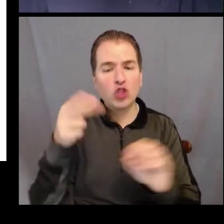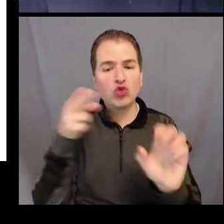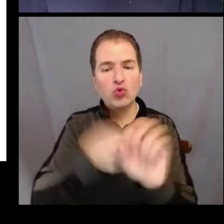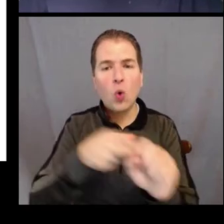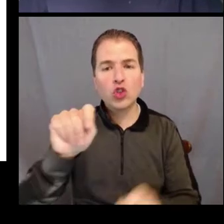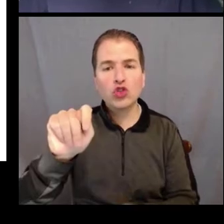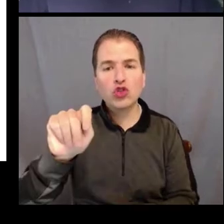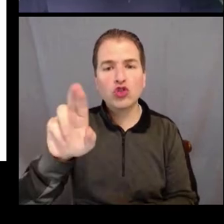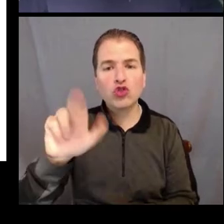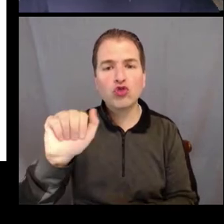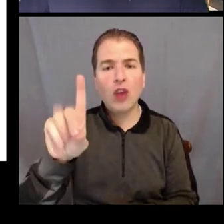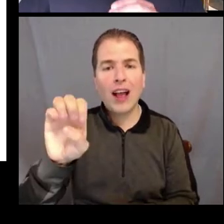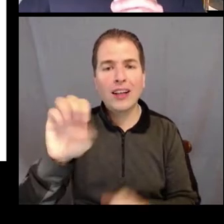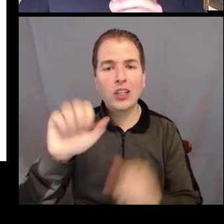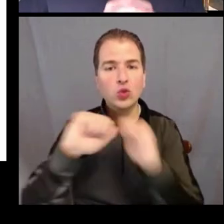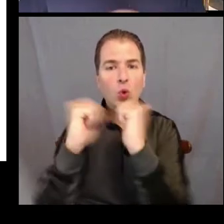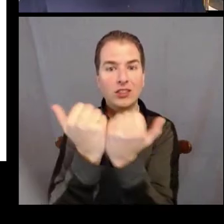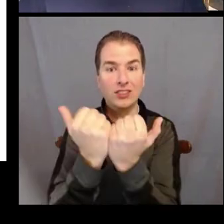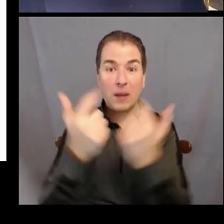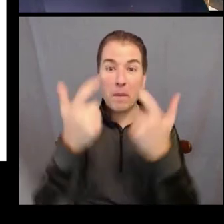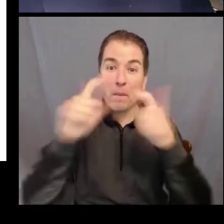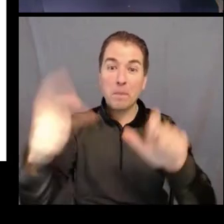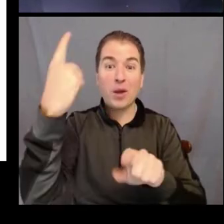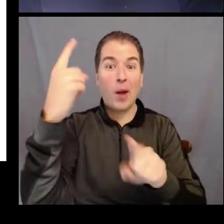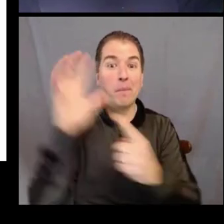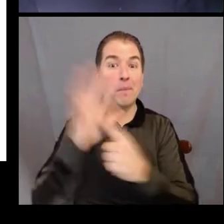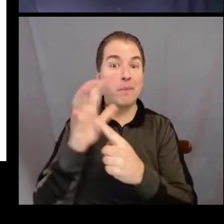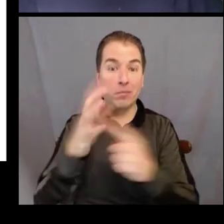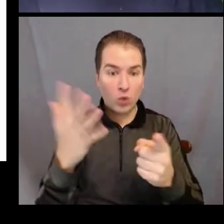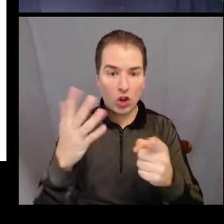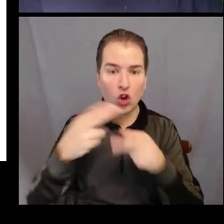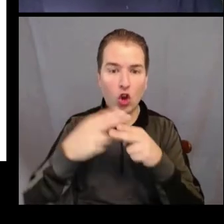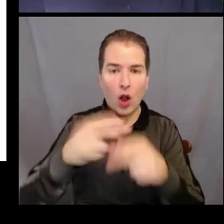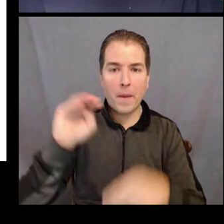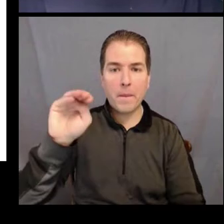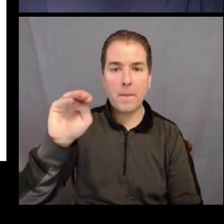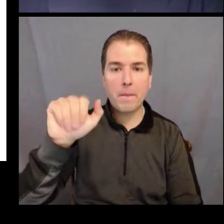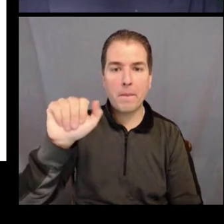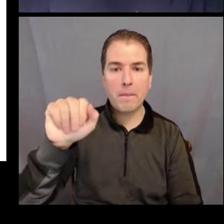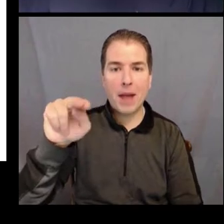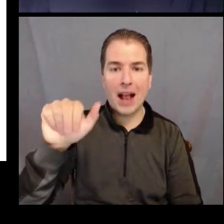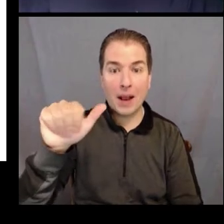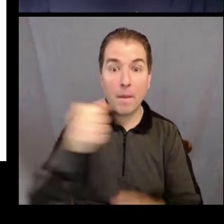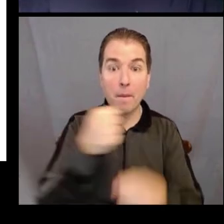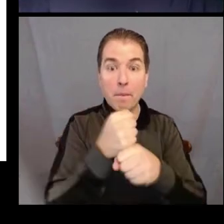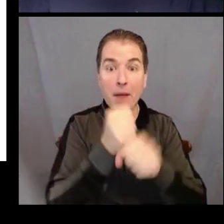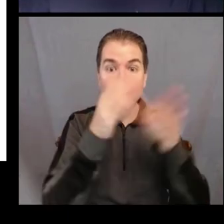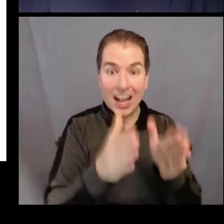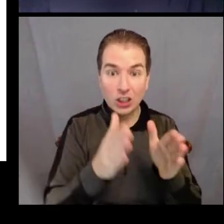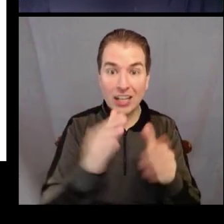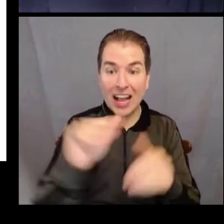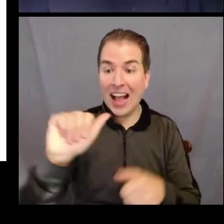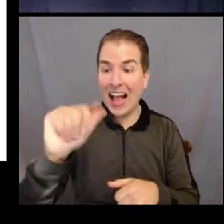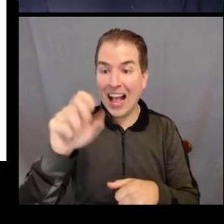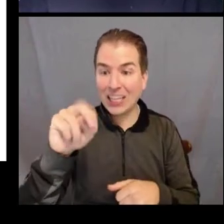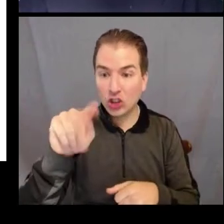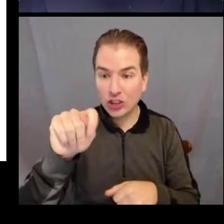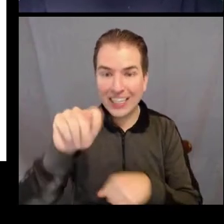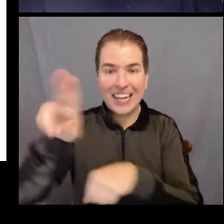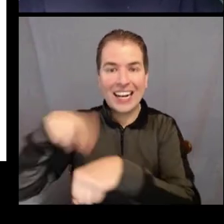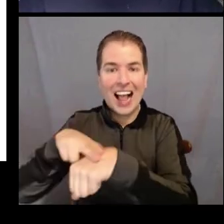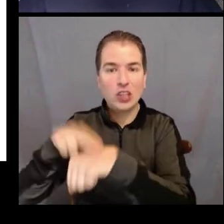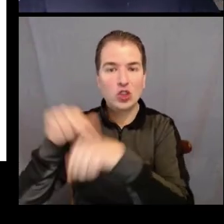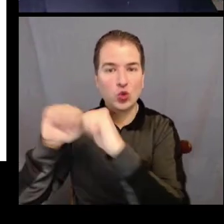trade association. The largest one for manufacturers' representatives is MANA, Manufacturers Agents